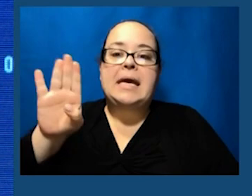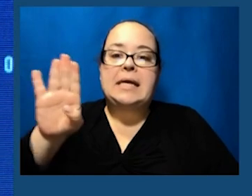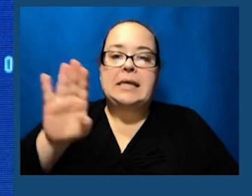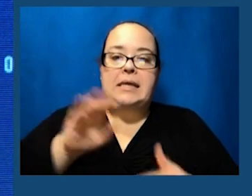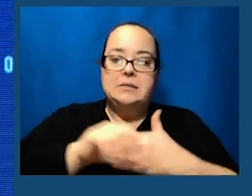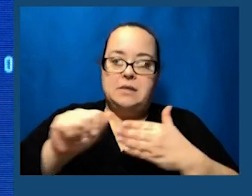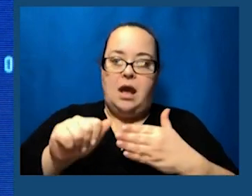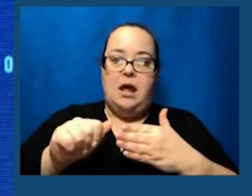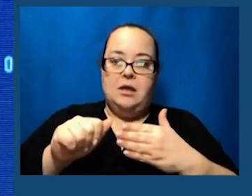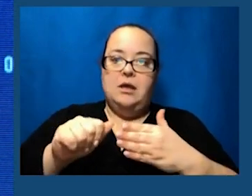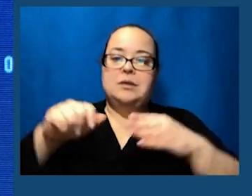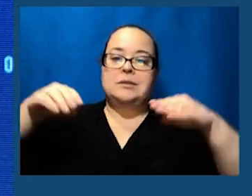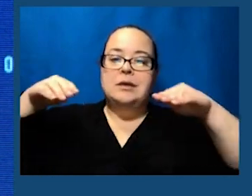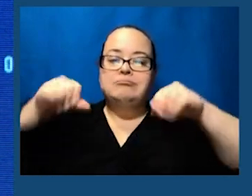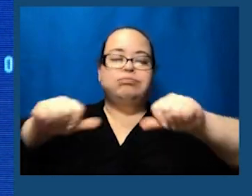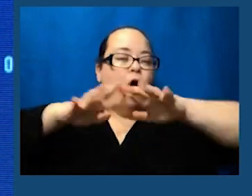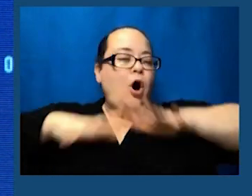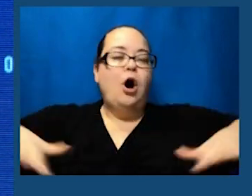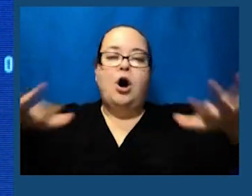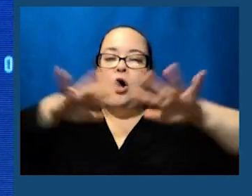all across the state of New York.